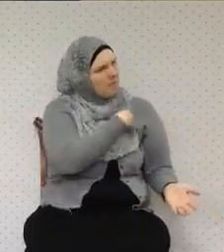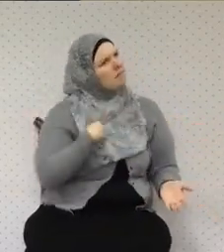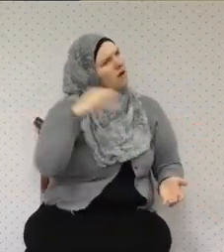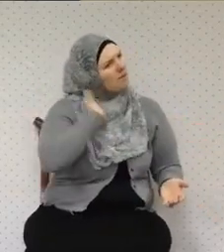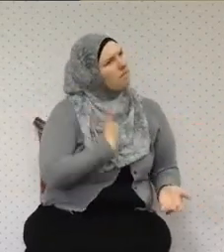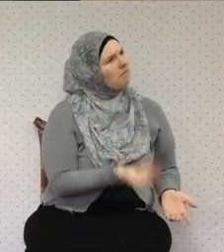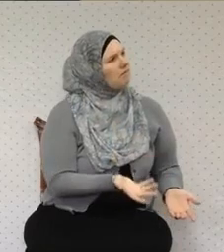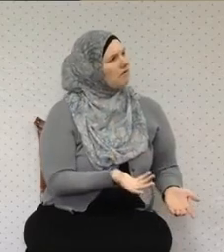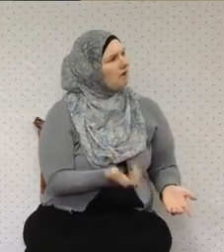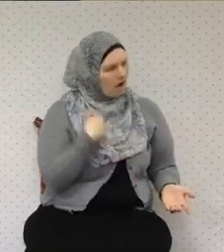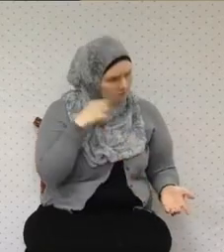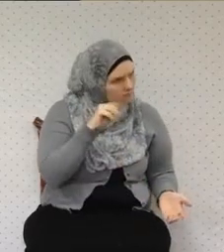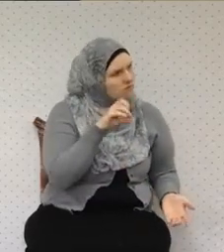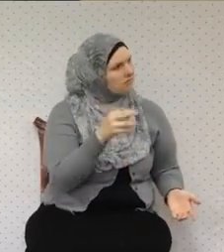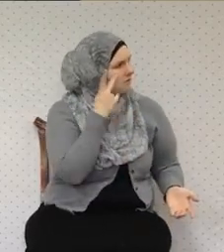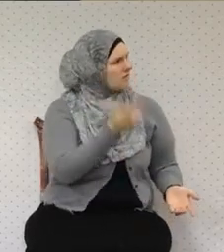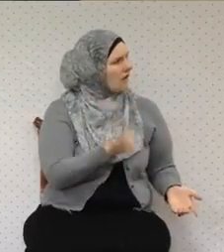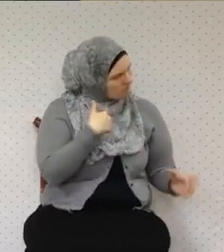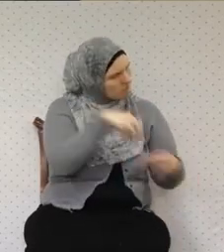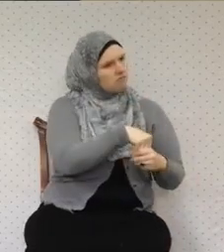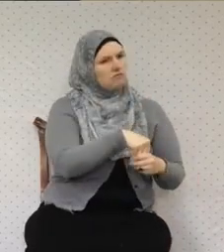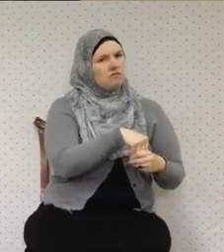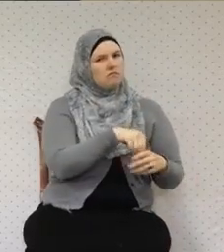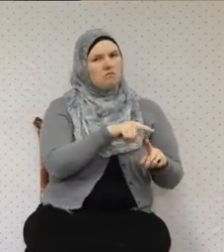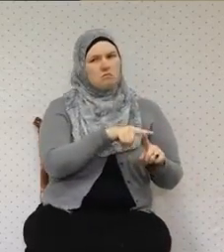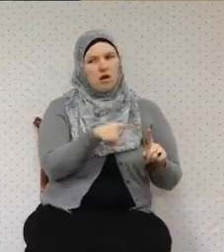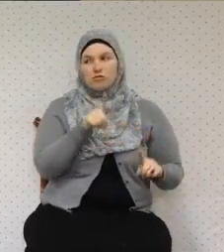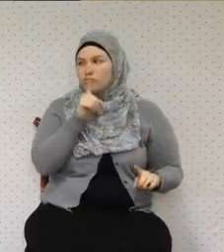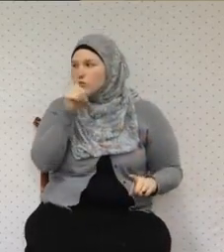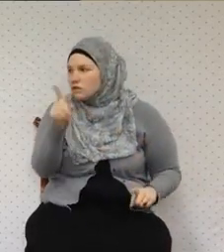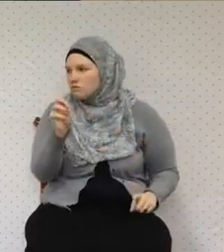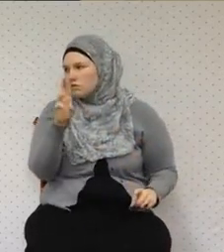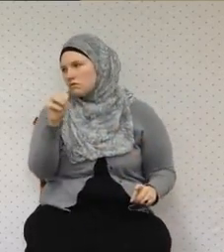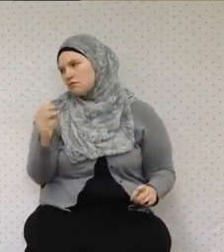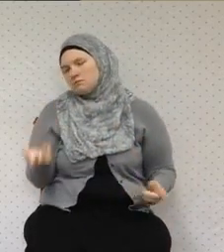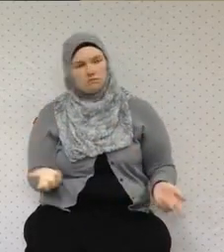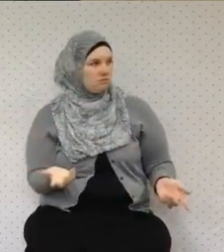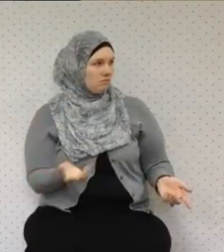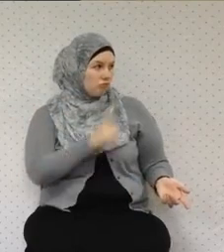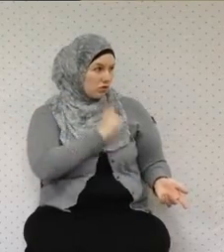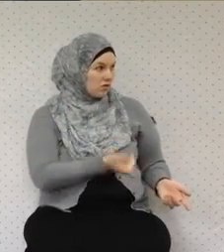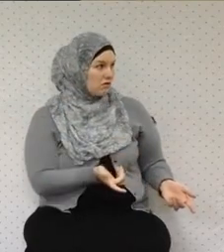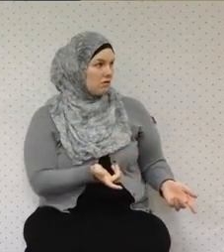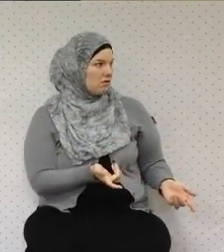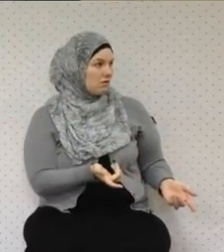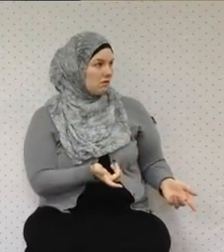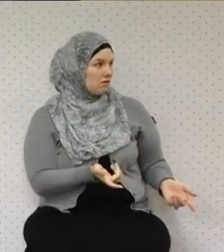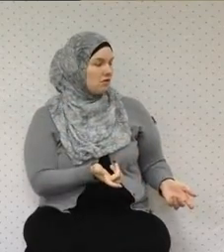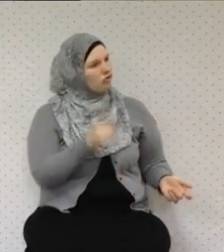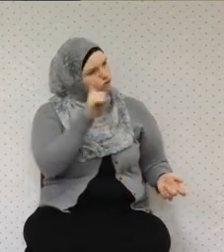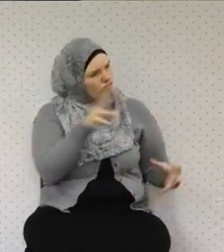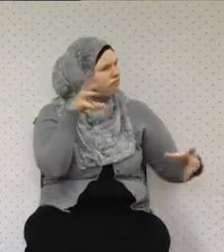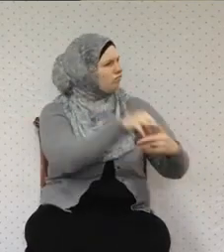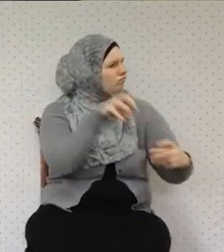member, I am a Muslim. But how much Muslim should a person be? He should be the